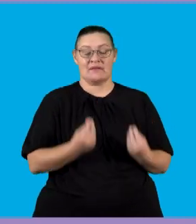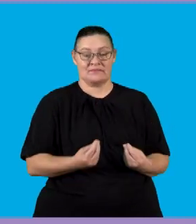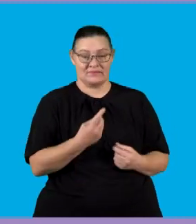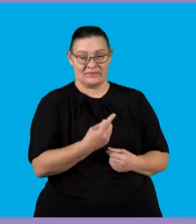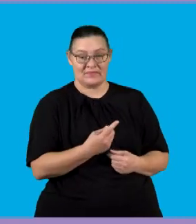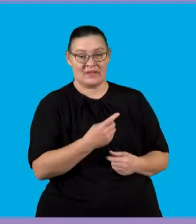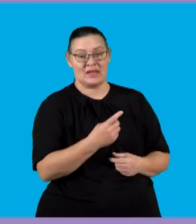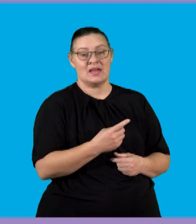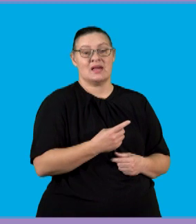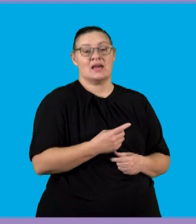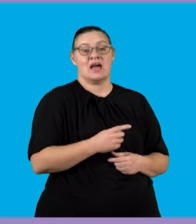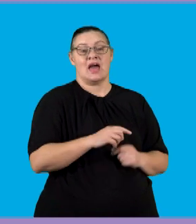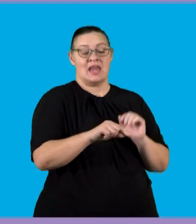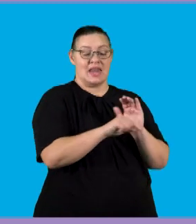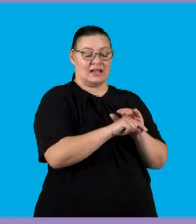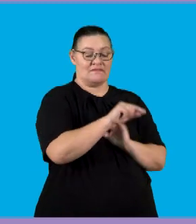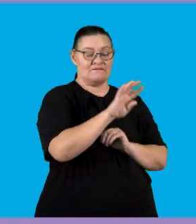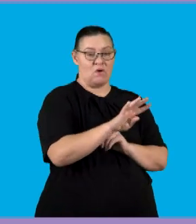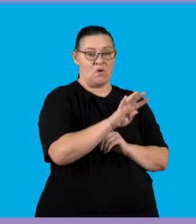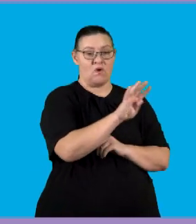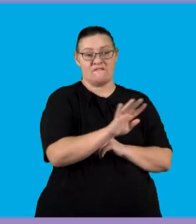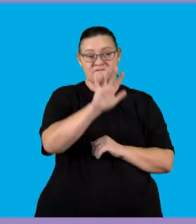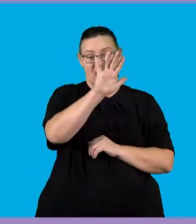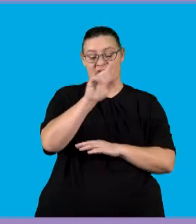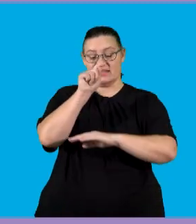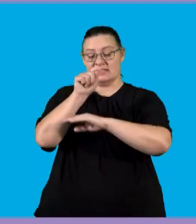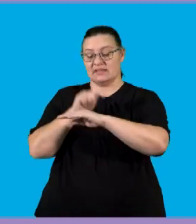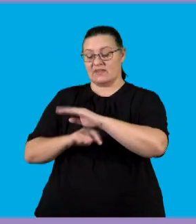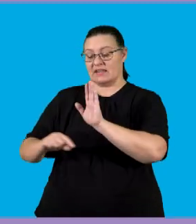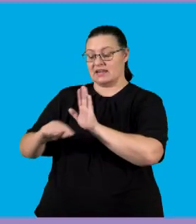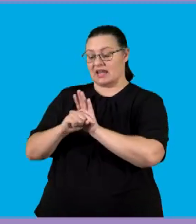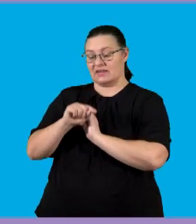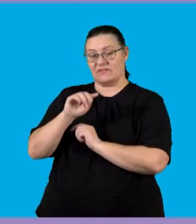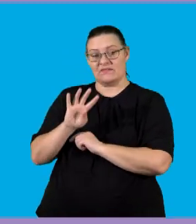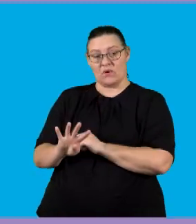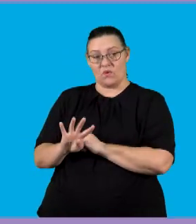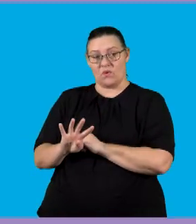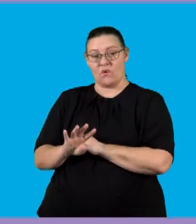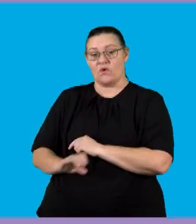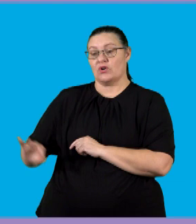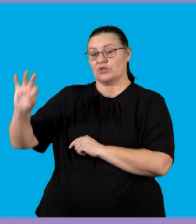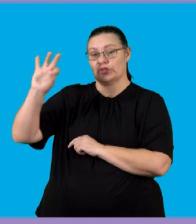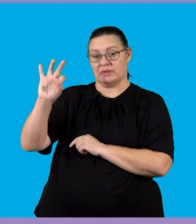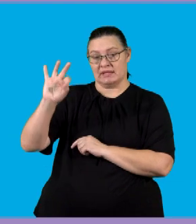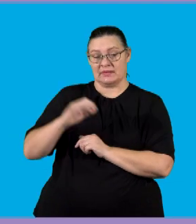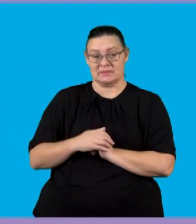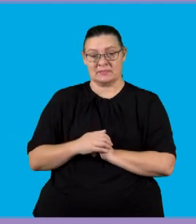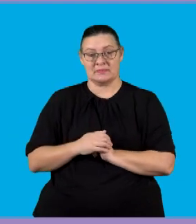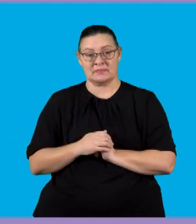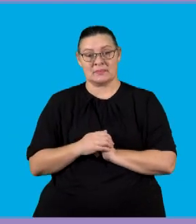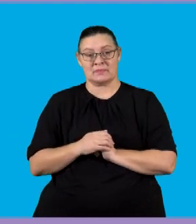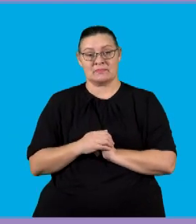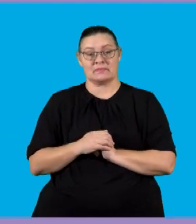We have here, number 3, a negative 4 exponent 5 divided by a negative